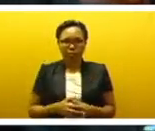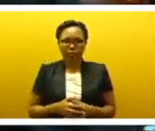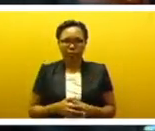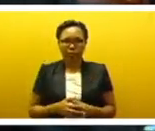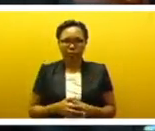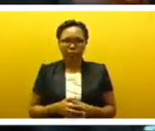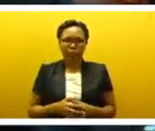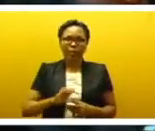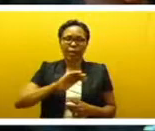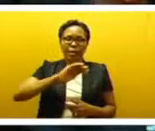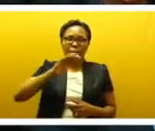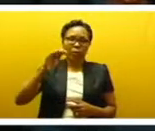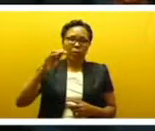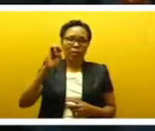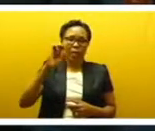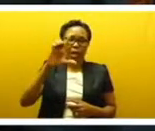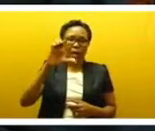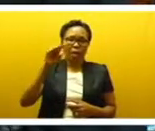Mount Elgon,